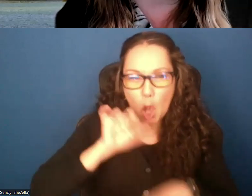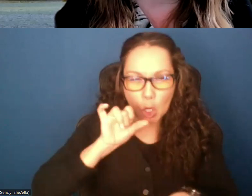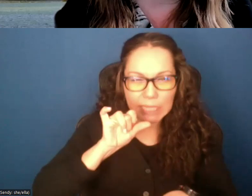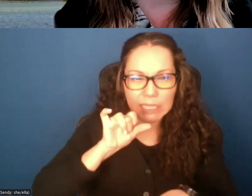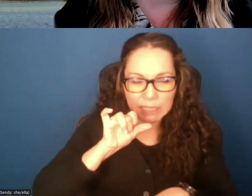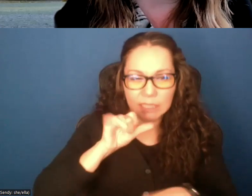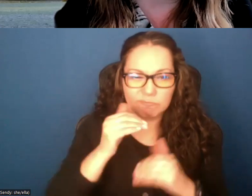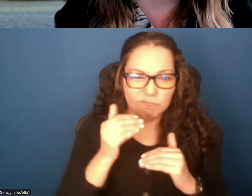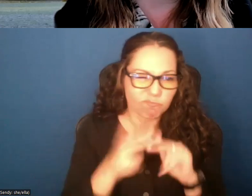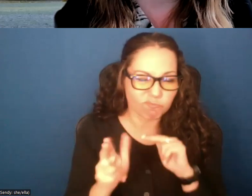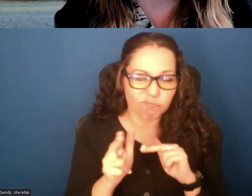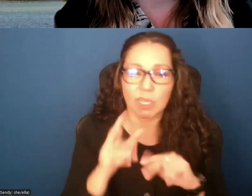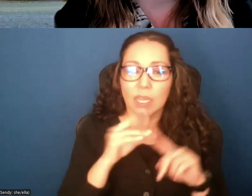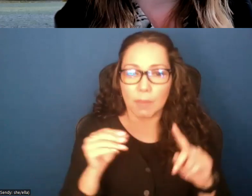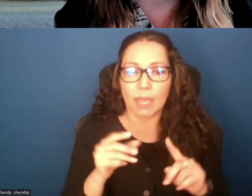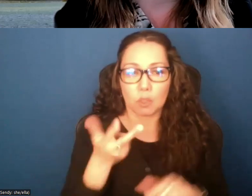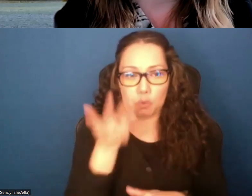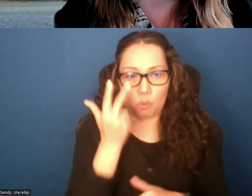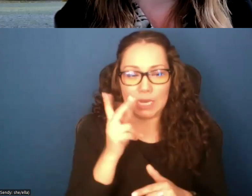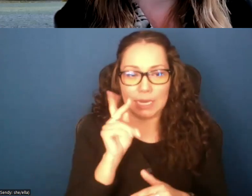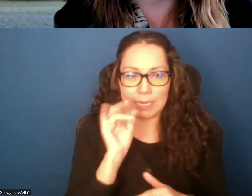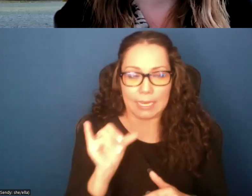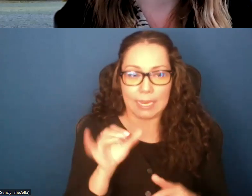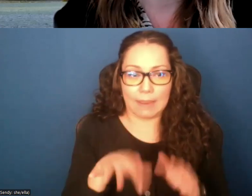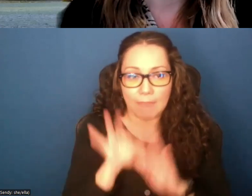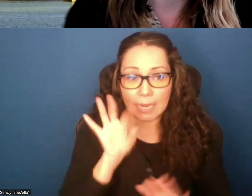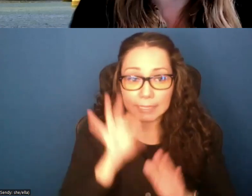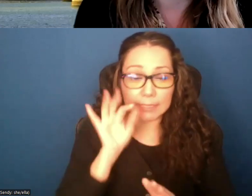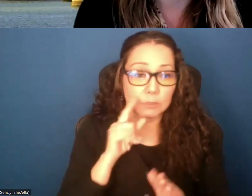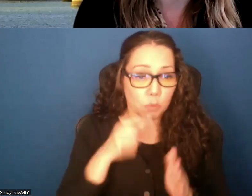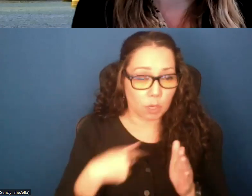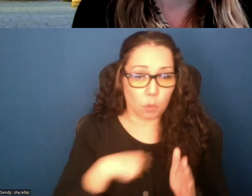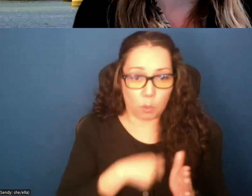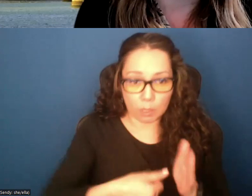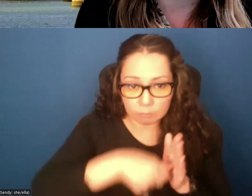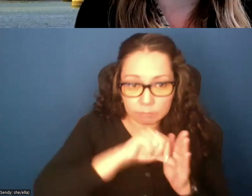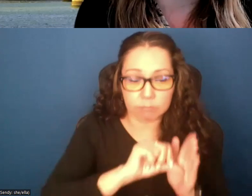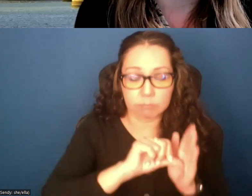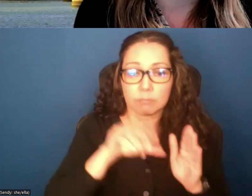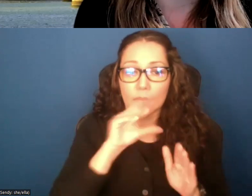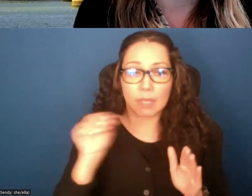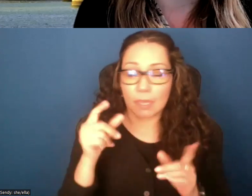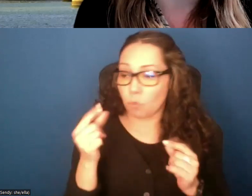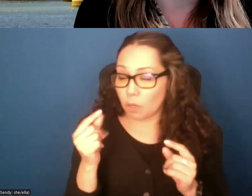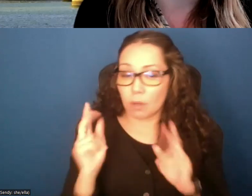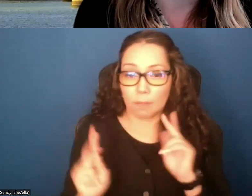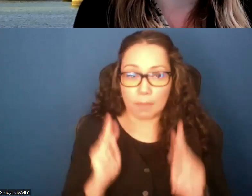findings that we would highlight and would refer people to the